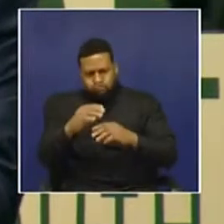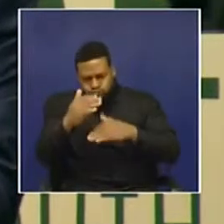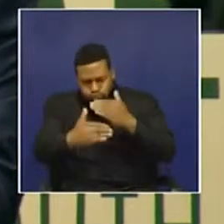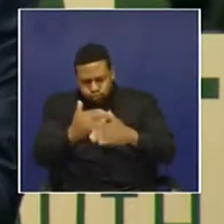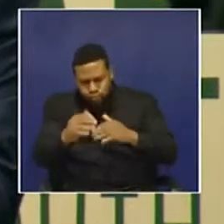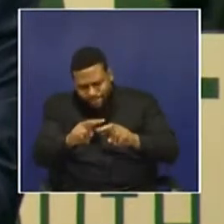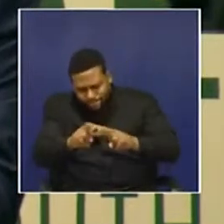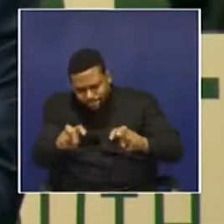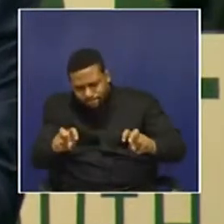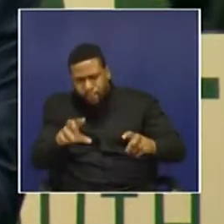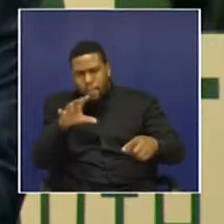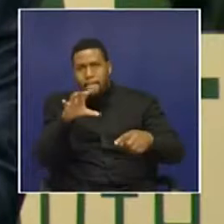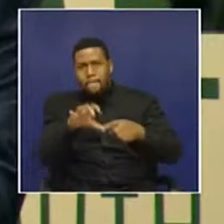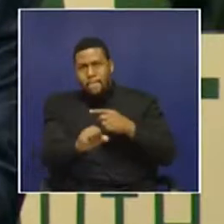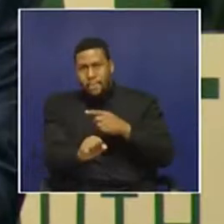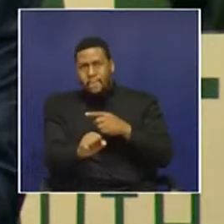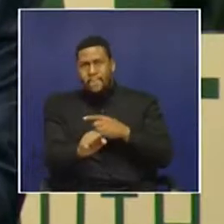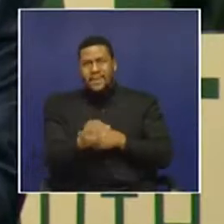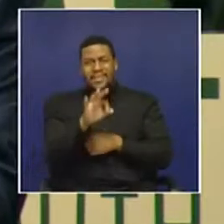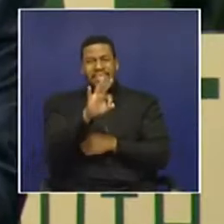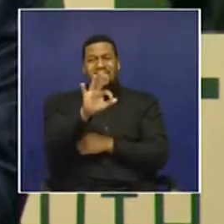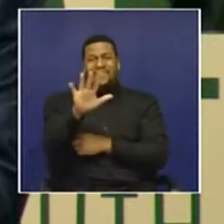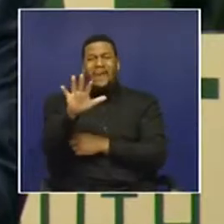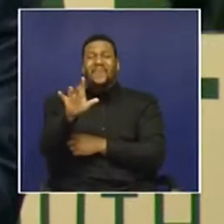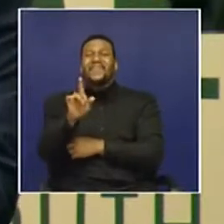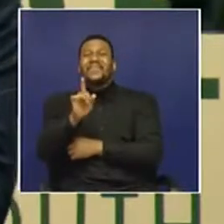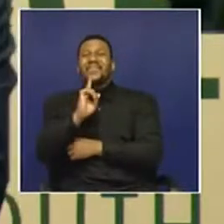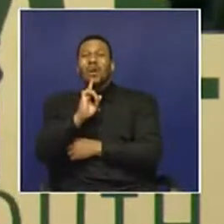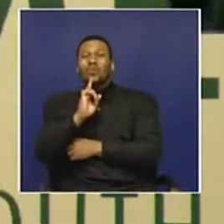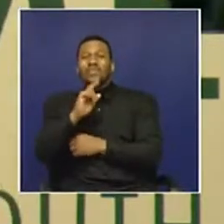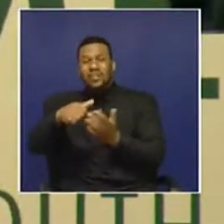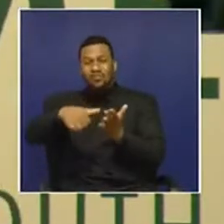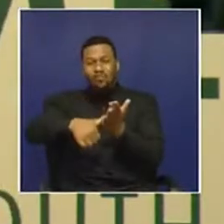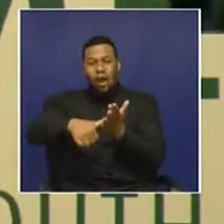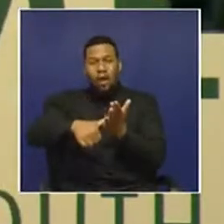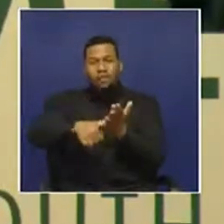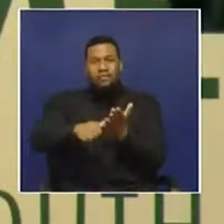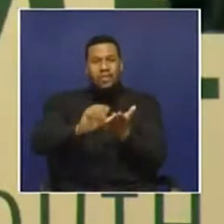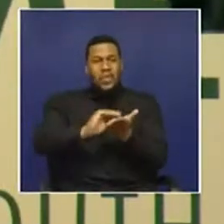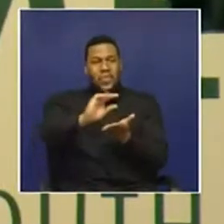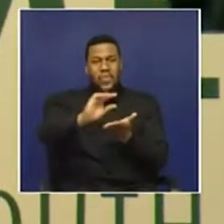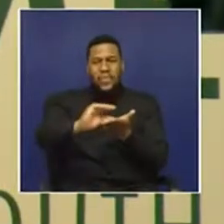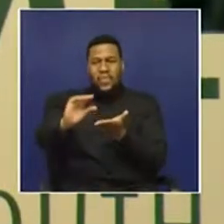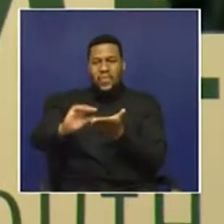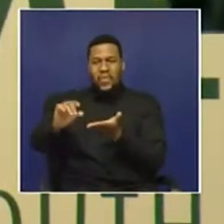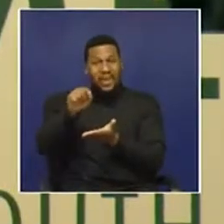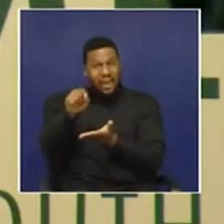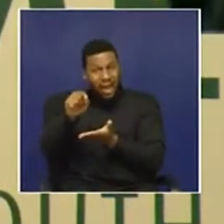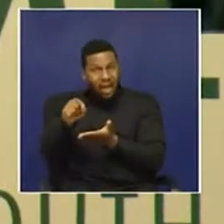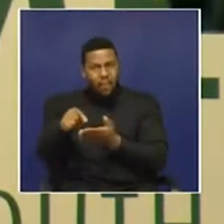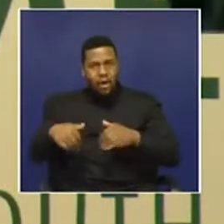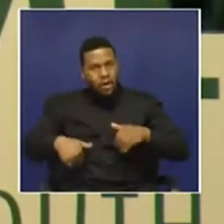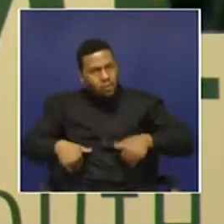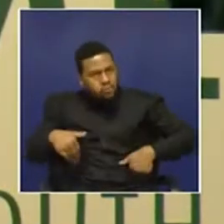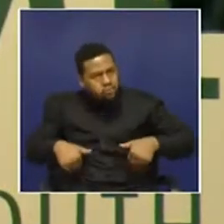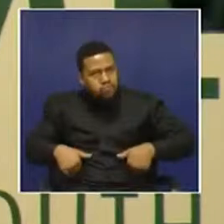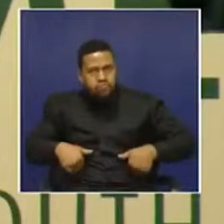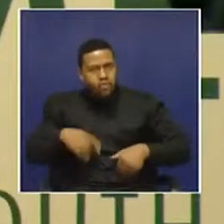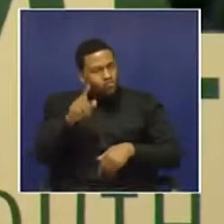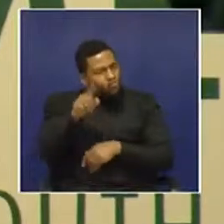nearly 35,000 grants being identified as incorrect, fraudulent, and therefore